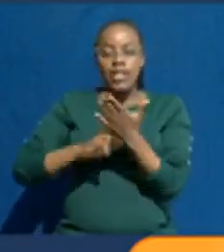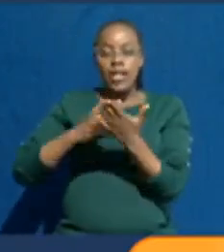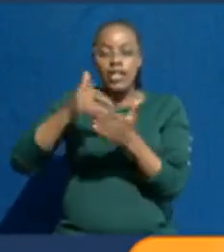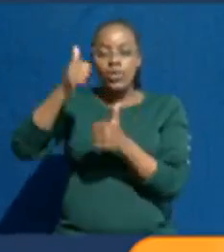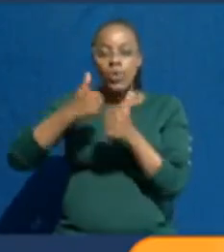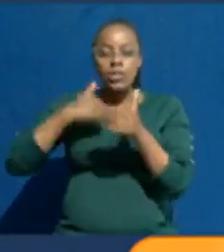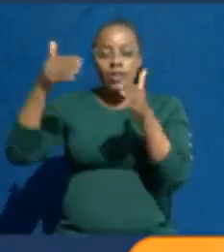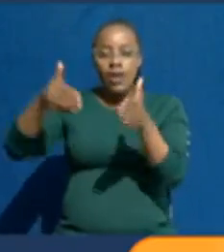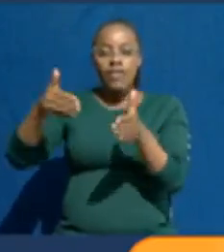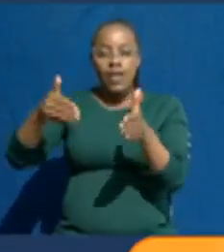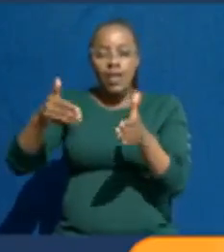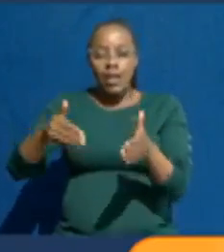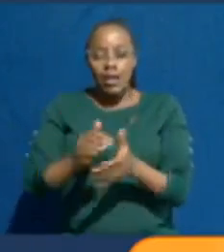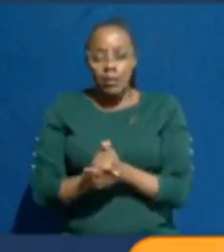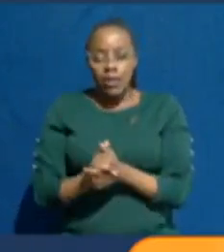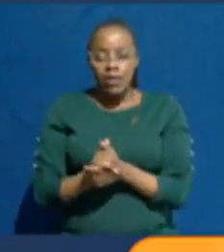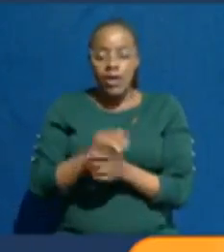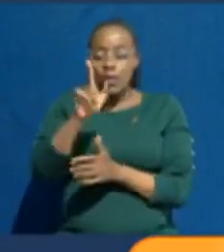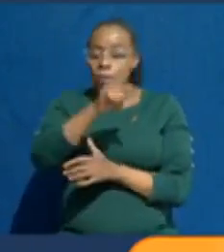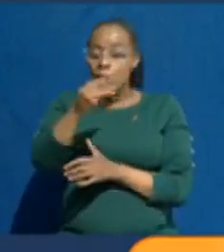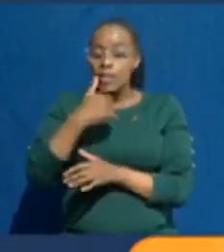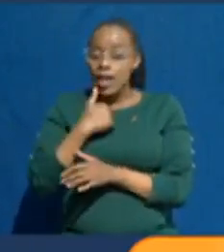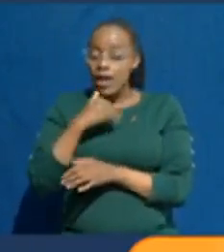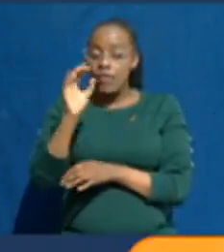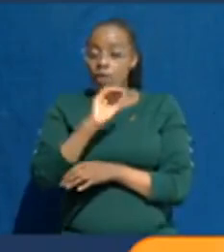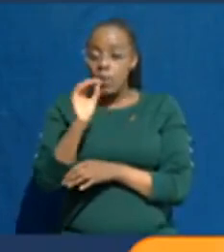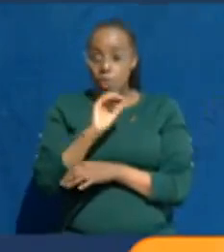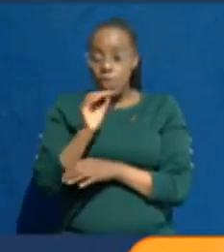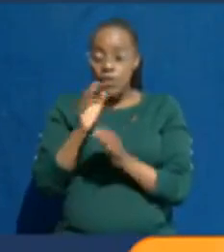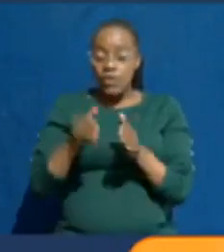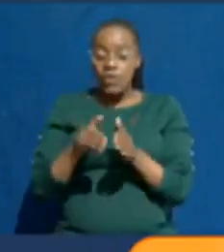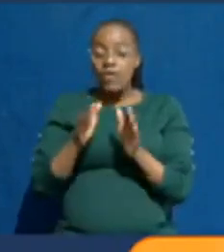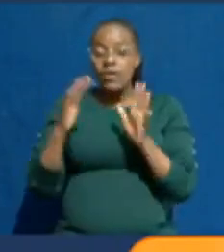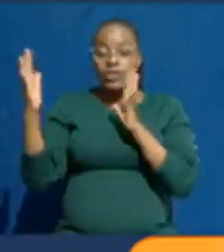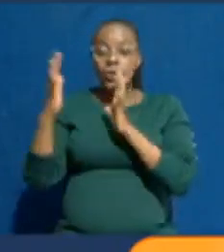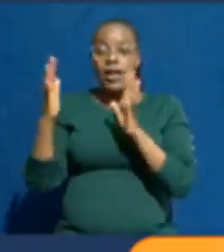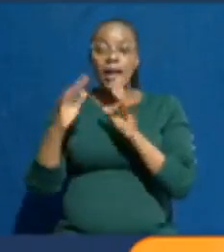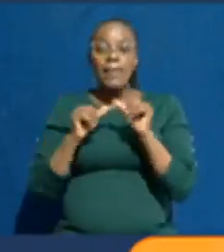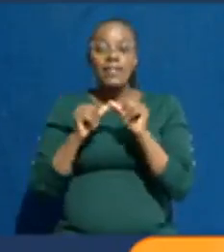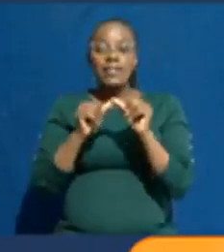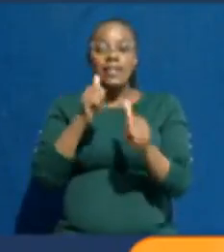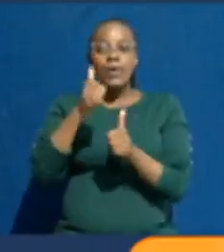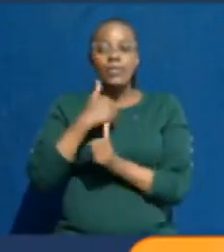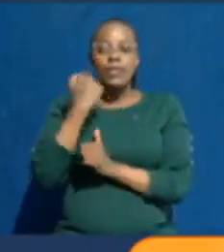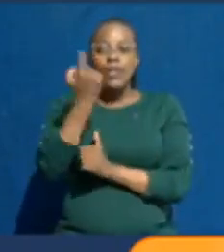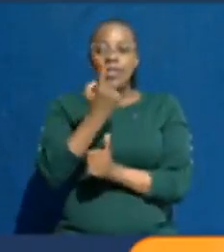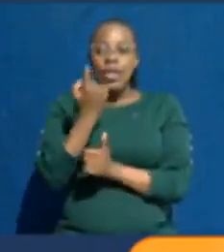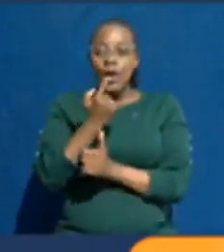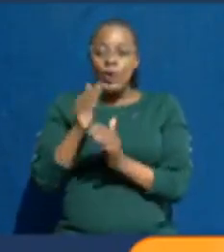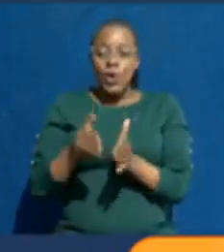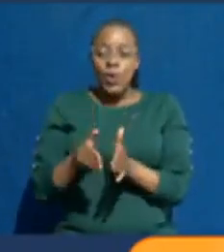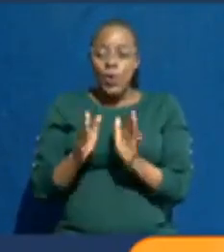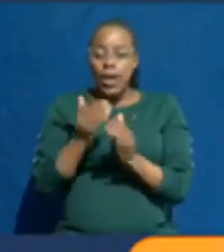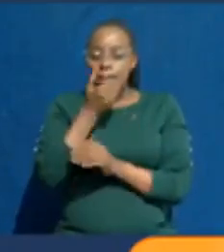have available. Make no mistake, the road to climate sustainability is also the only viable pathway